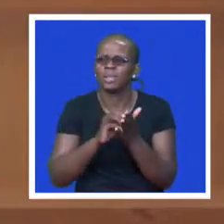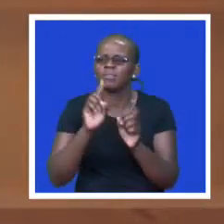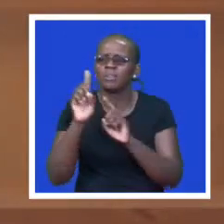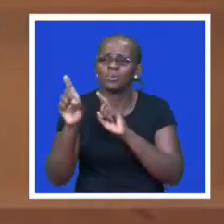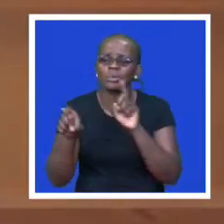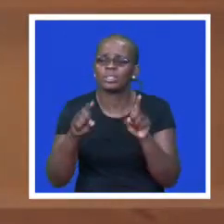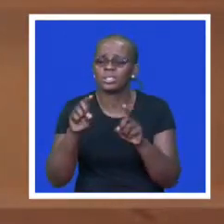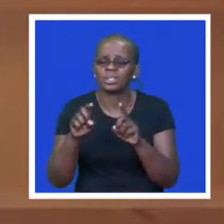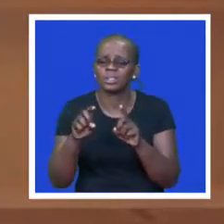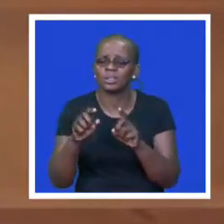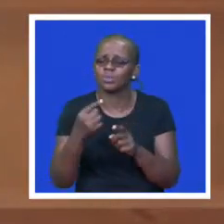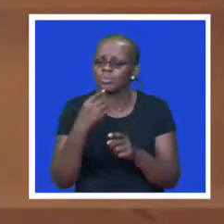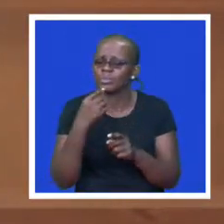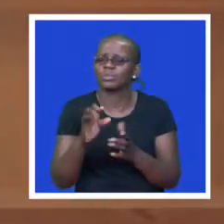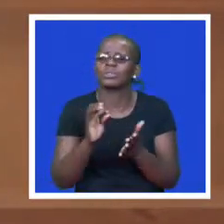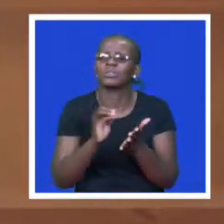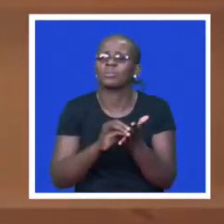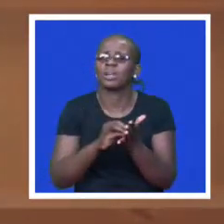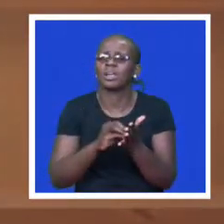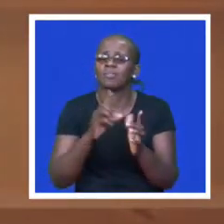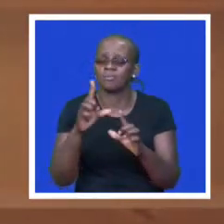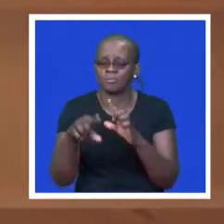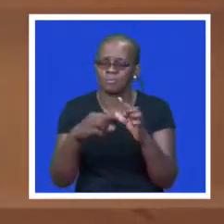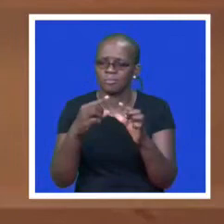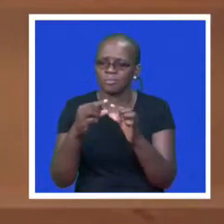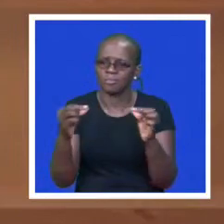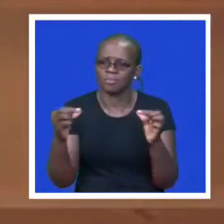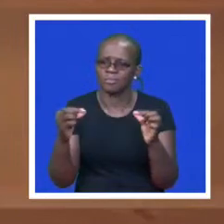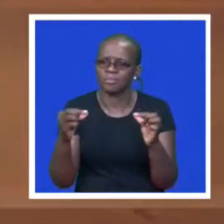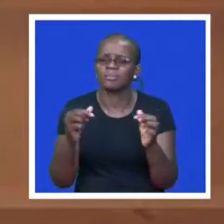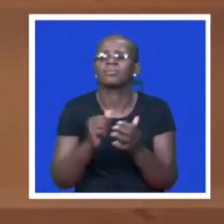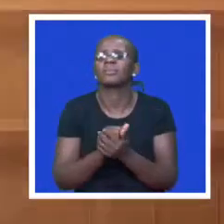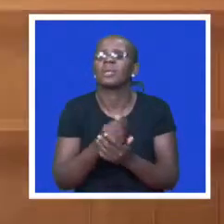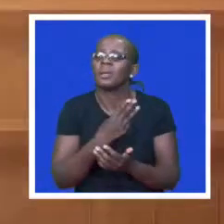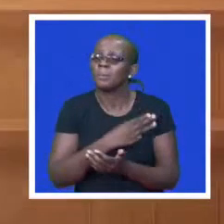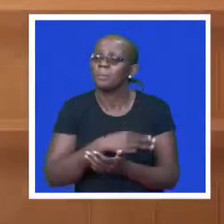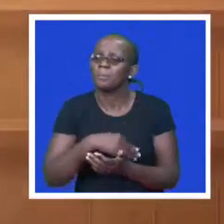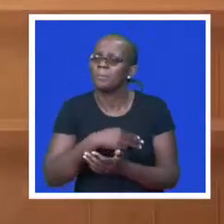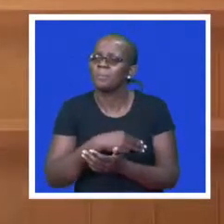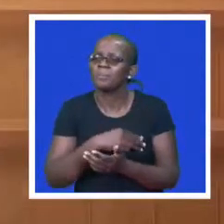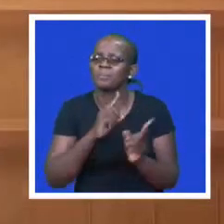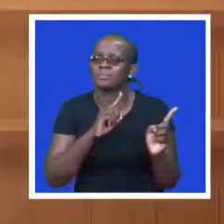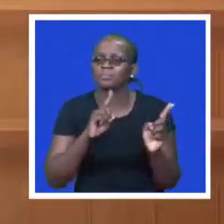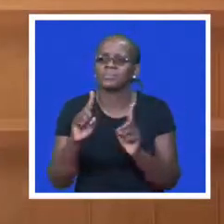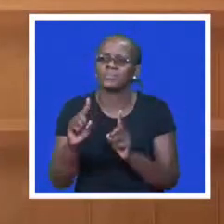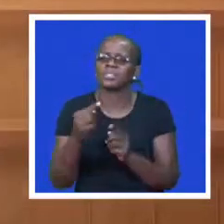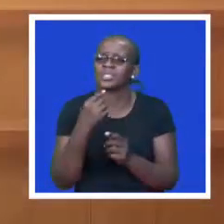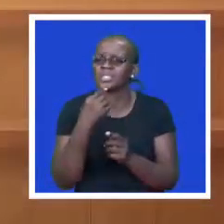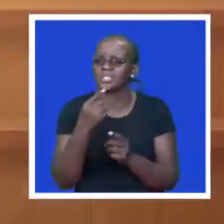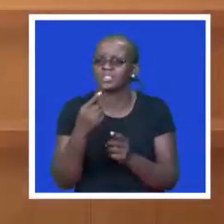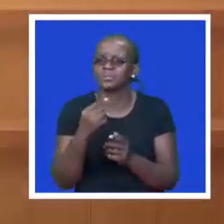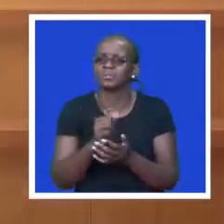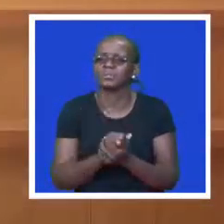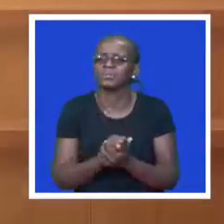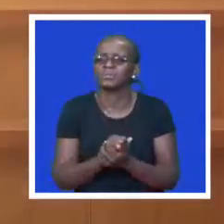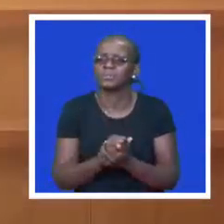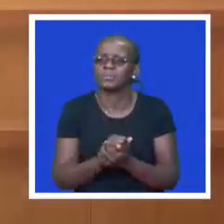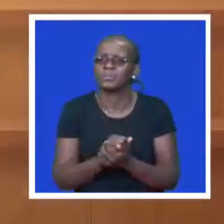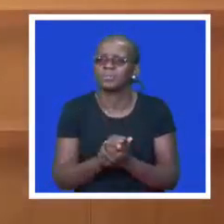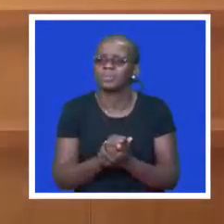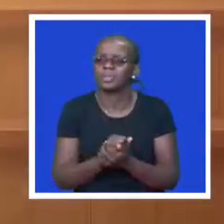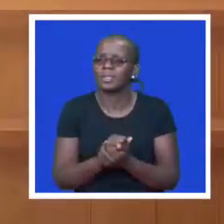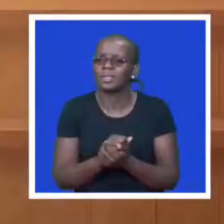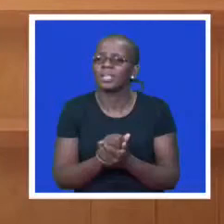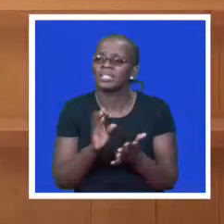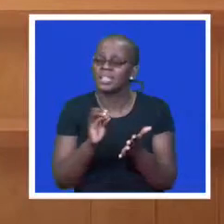promised them a gift. Yes, I did. Yes, can we speak a little bit about that? Okay, yes, I keep my promises. So I